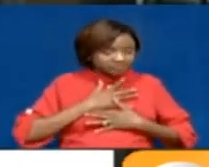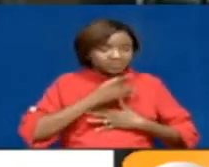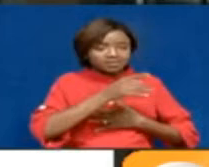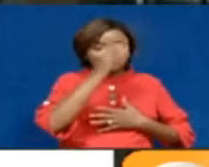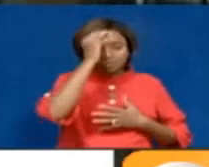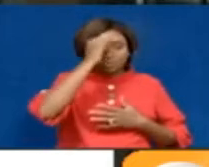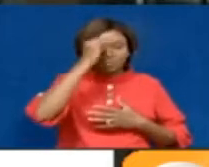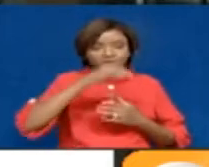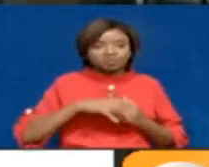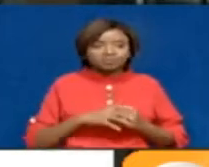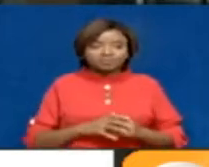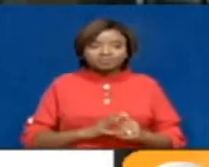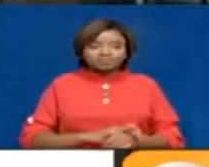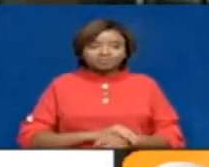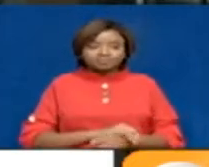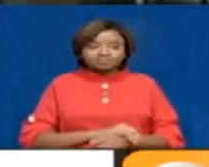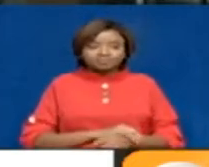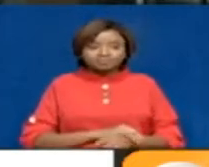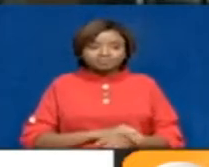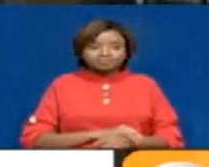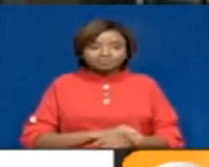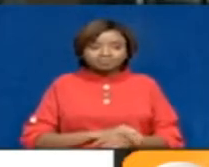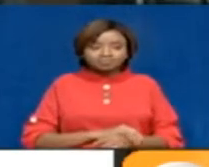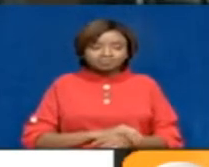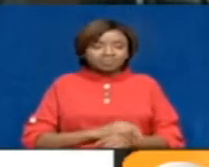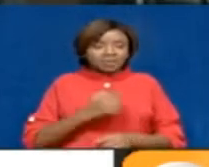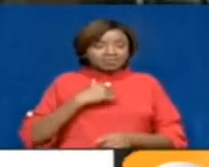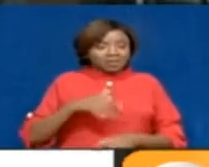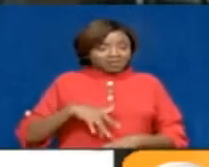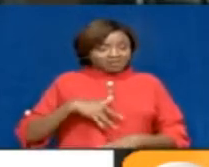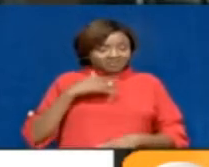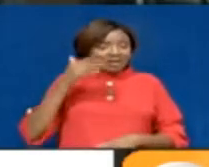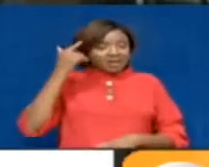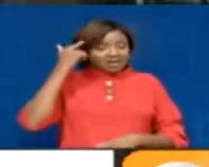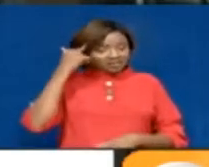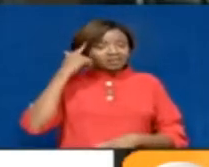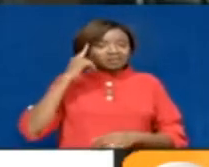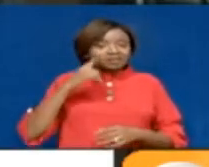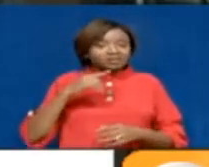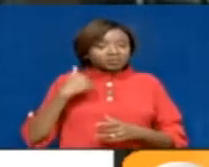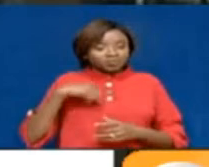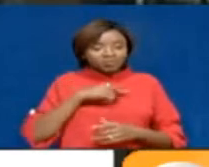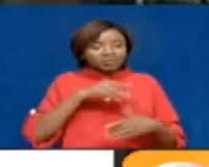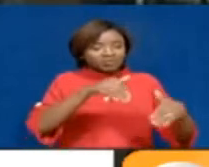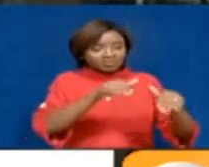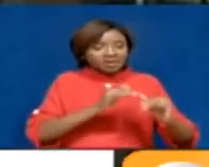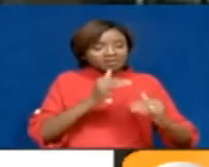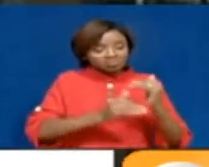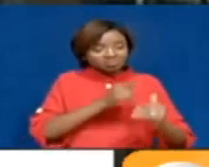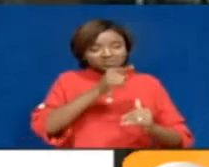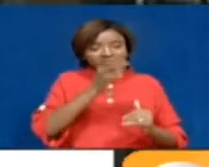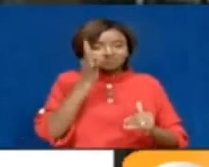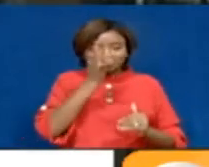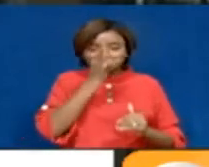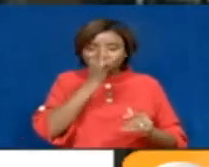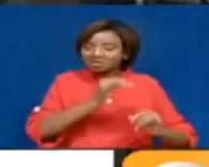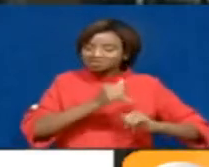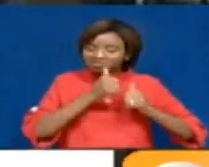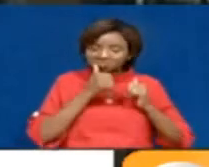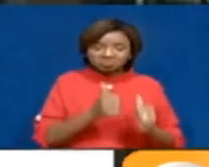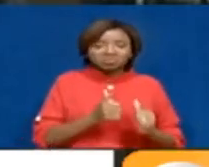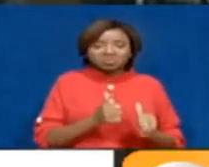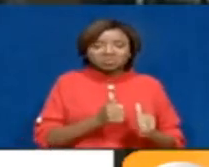We gave, I think, a very worthy send-off to our President Mwai Kibaki as a country. Let us not say just the people who